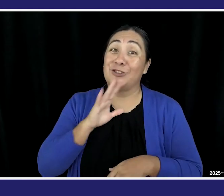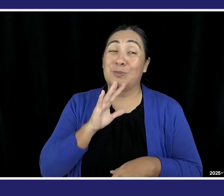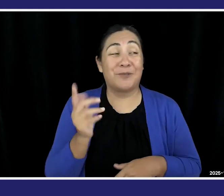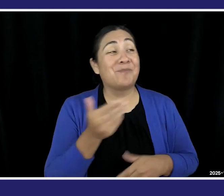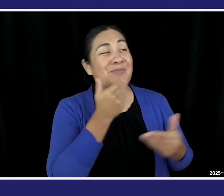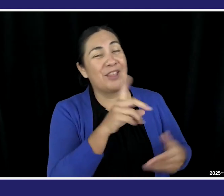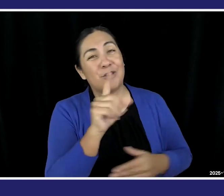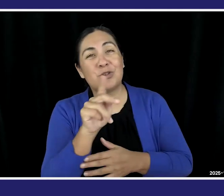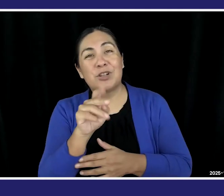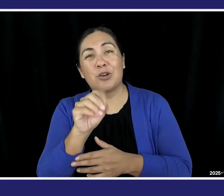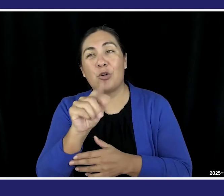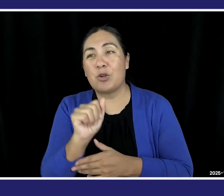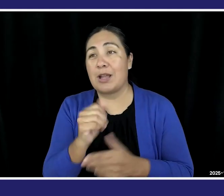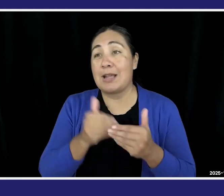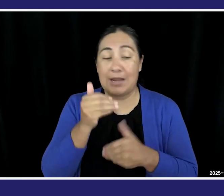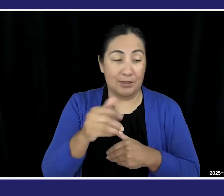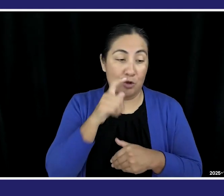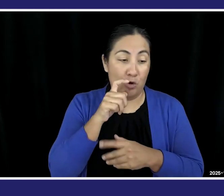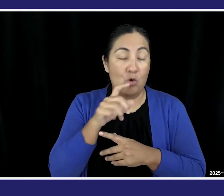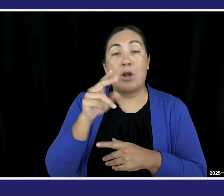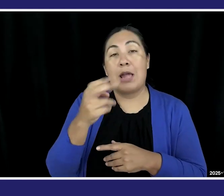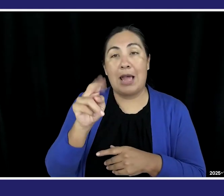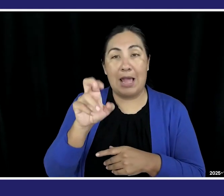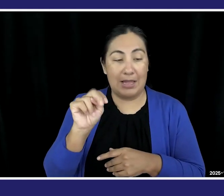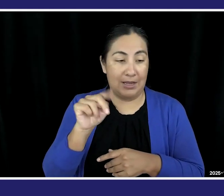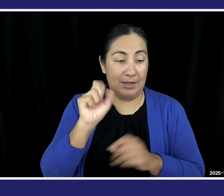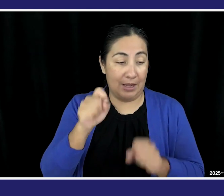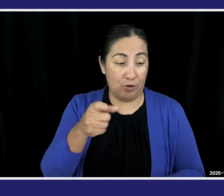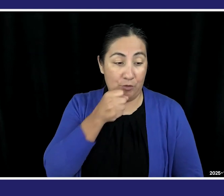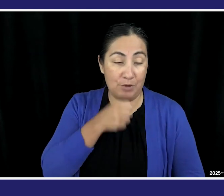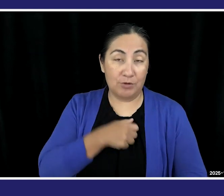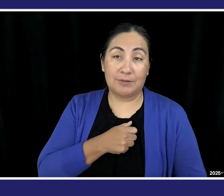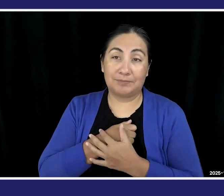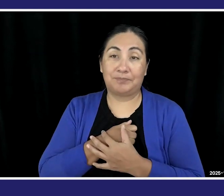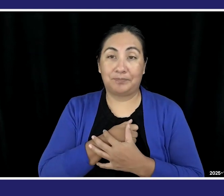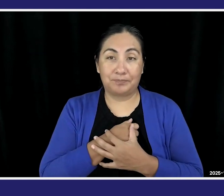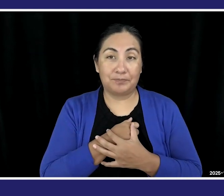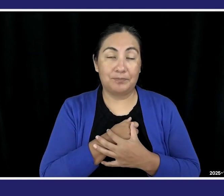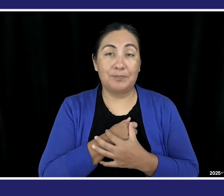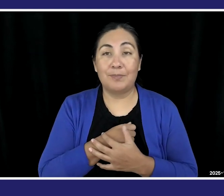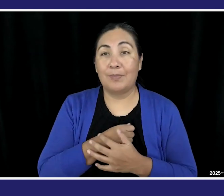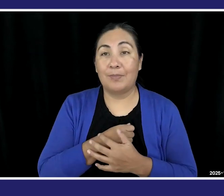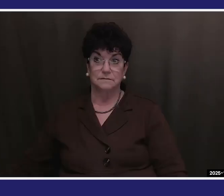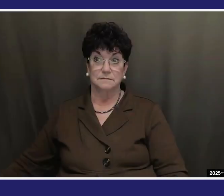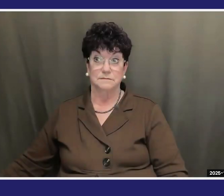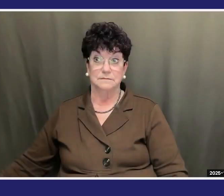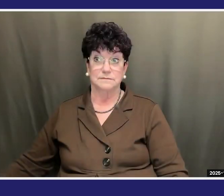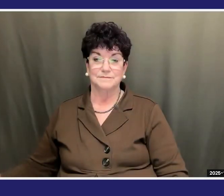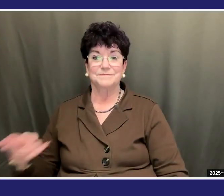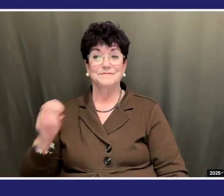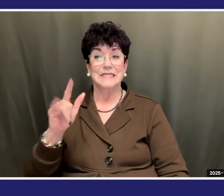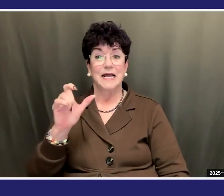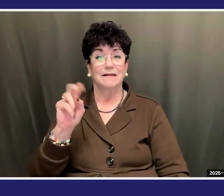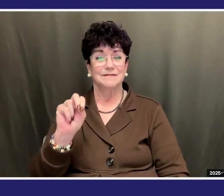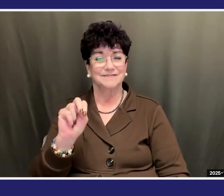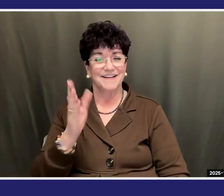Helen, it looks like you are the next on the list. Are you able to come up with mute? Yes, I am. Thank you. Thanks